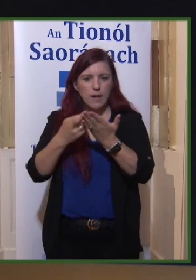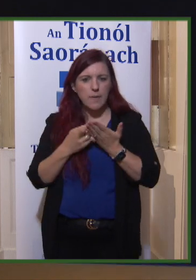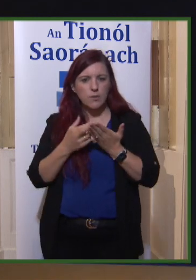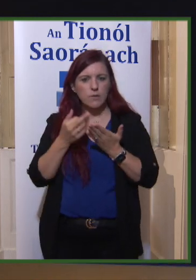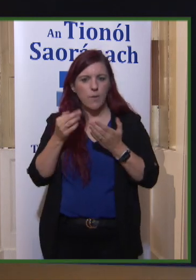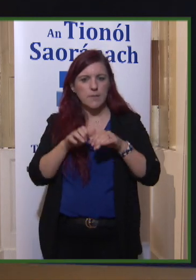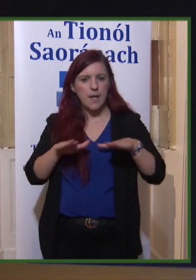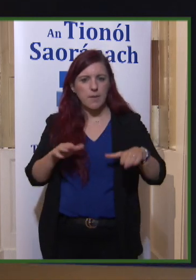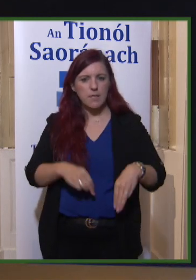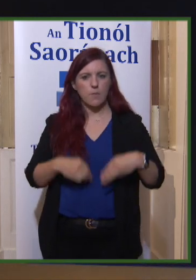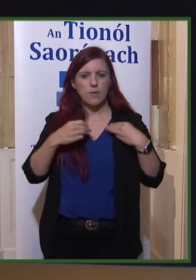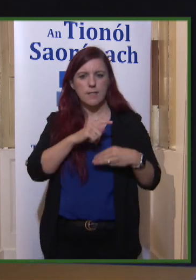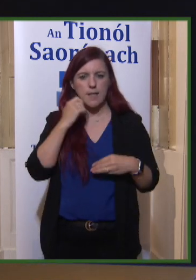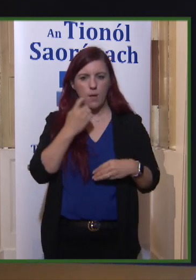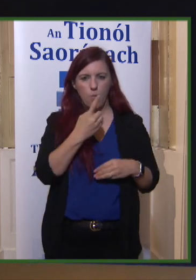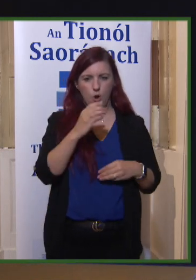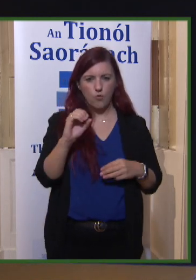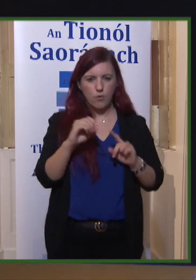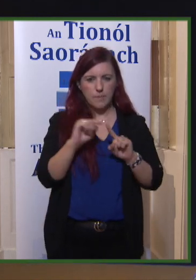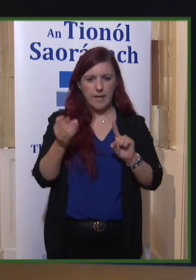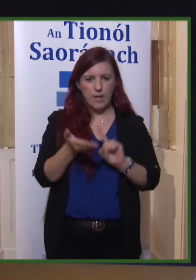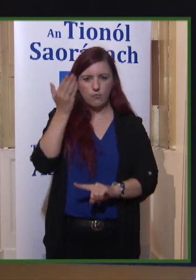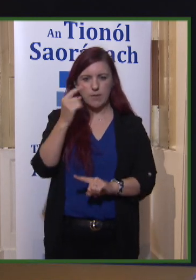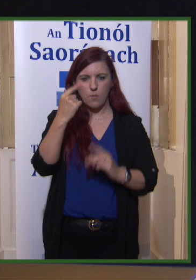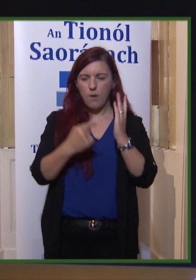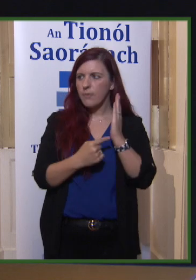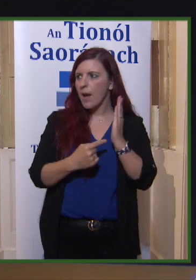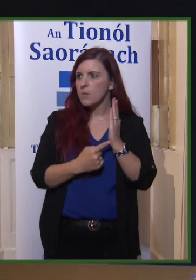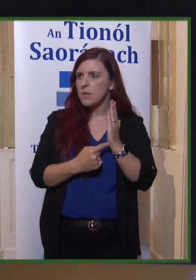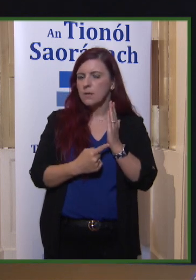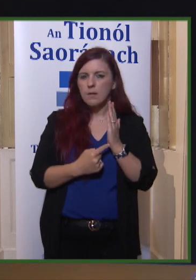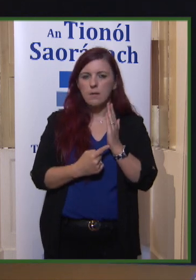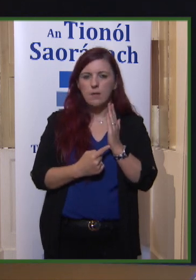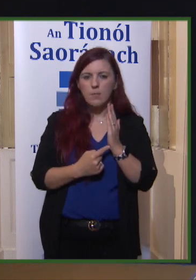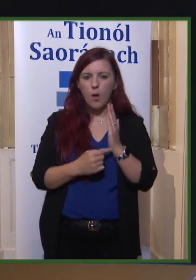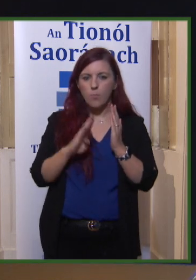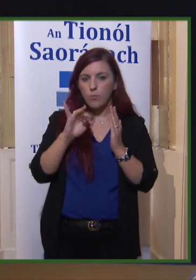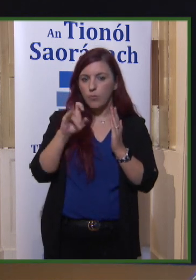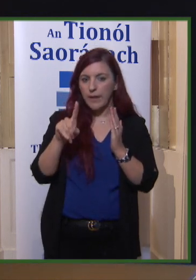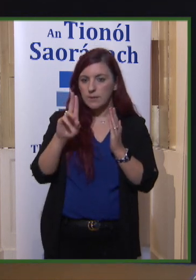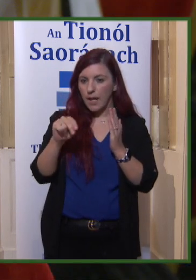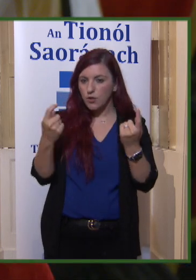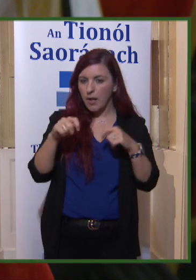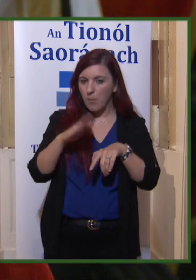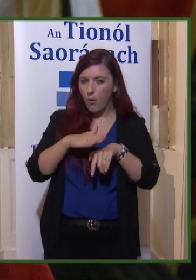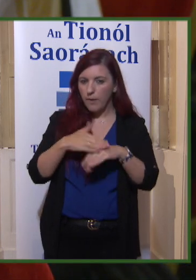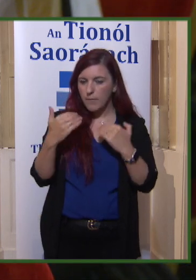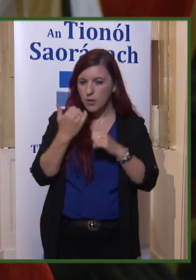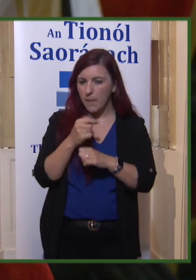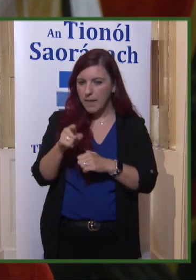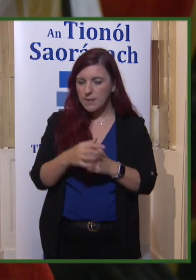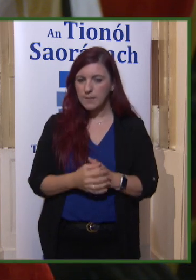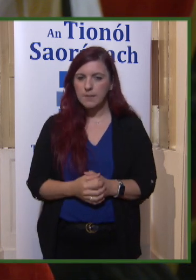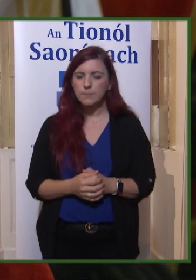morning that figure from 100 be increased to 1,000, but I think Breed will be able to shed some light on that.